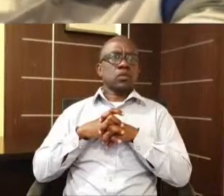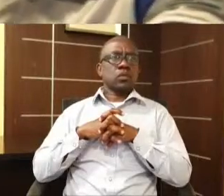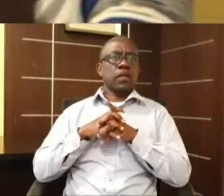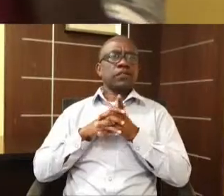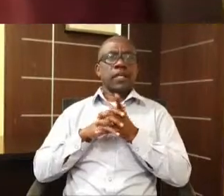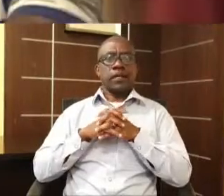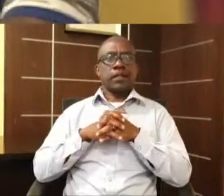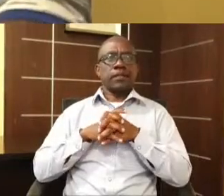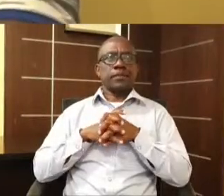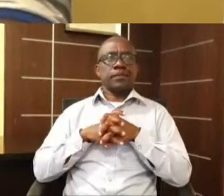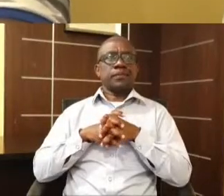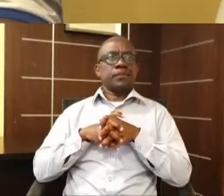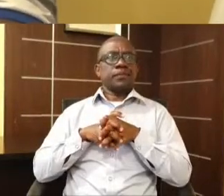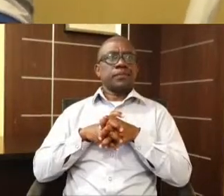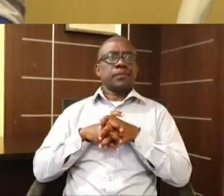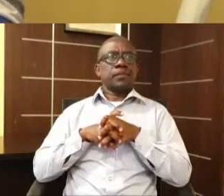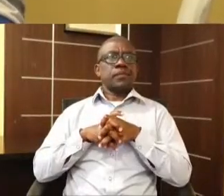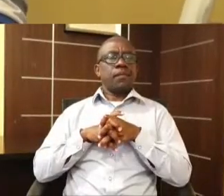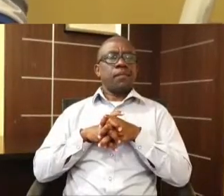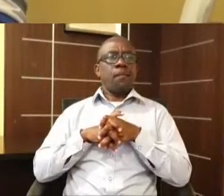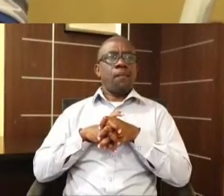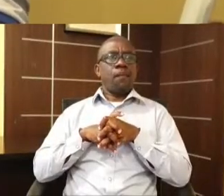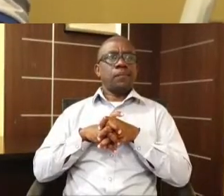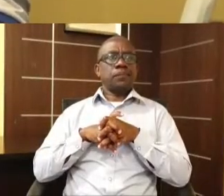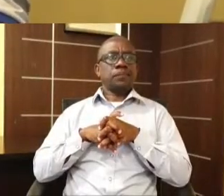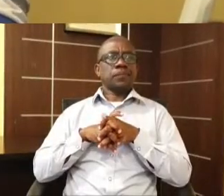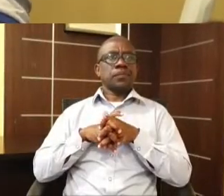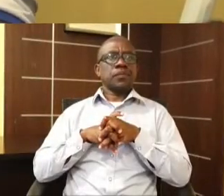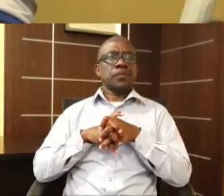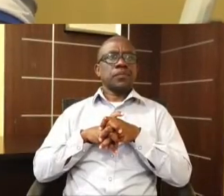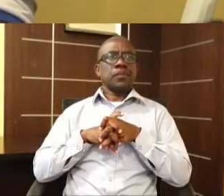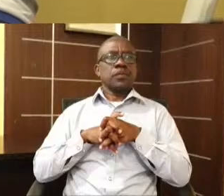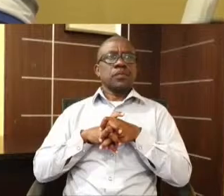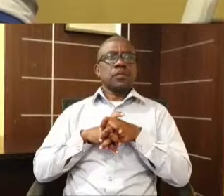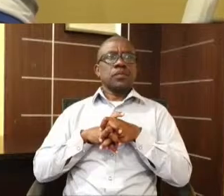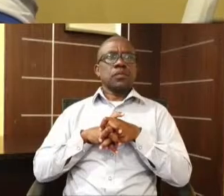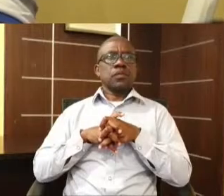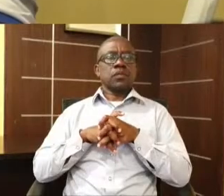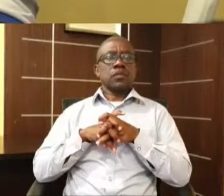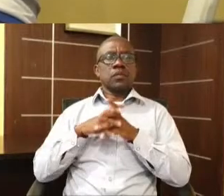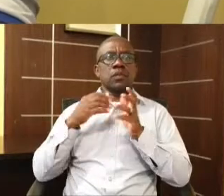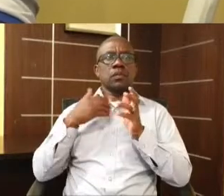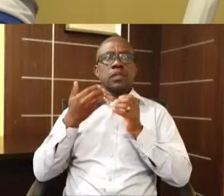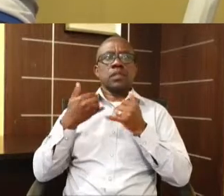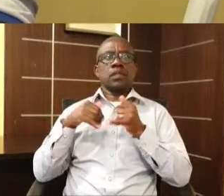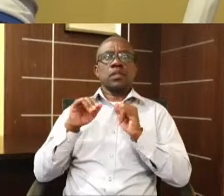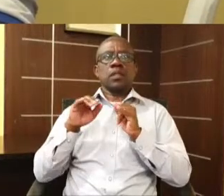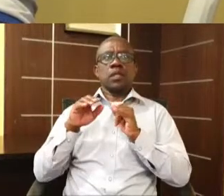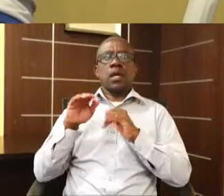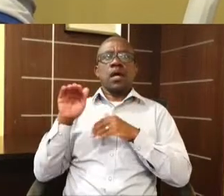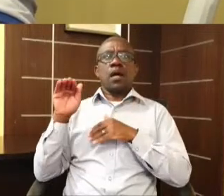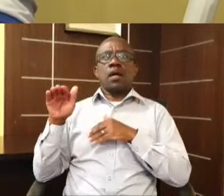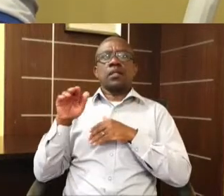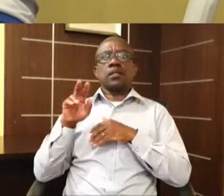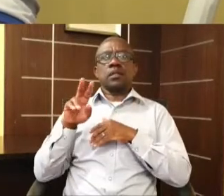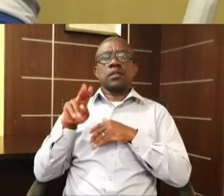Thank you. I was just following up. I tried asking Nivi, and I saw